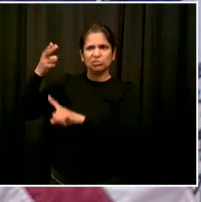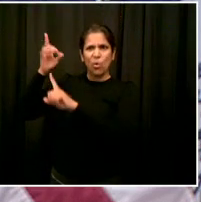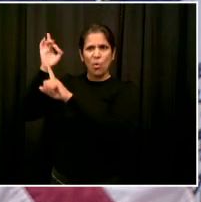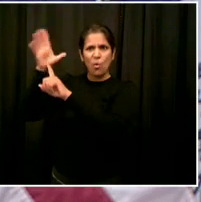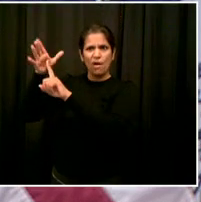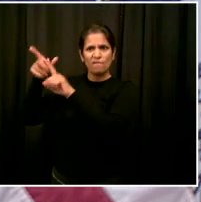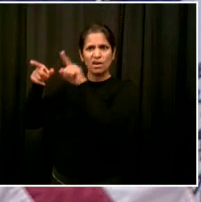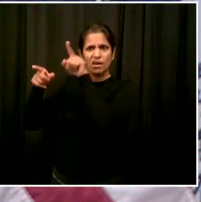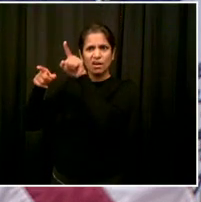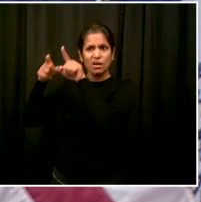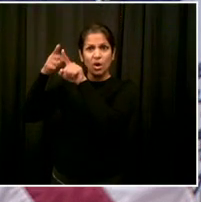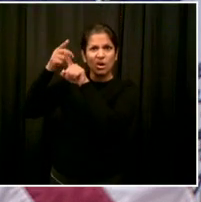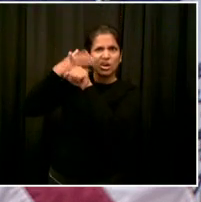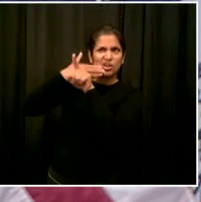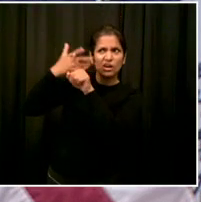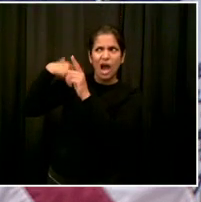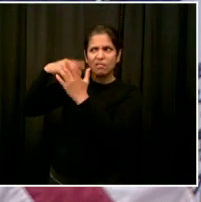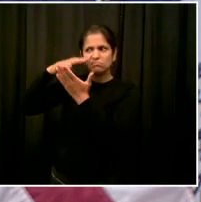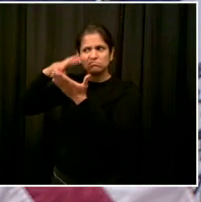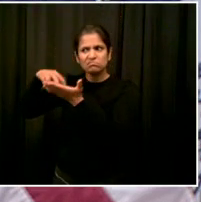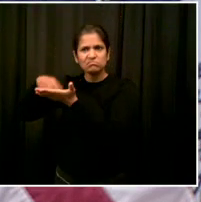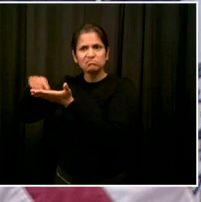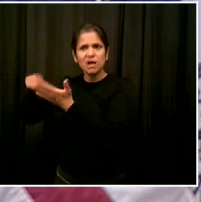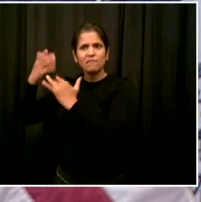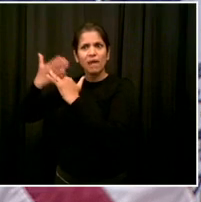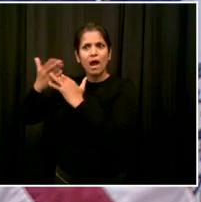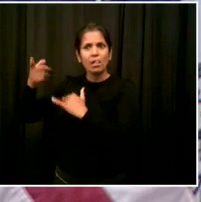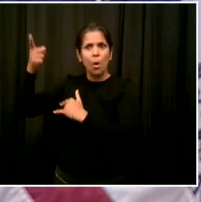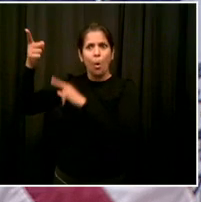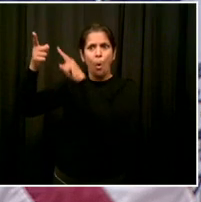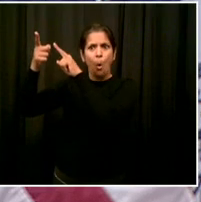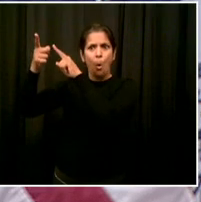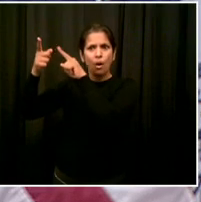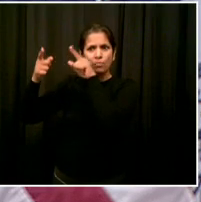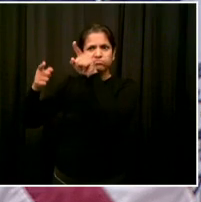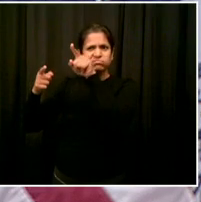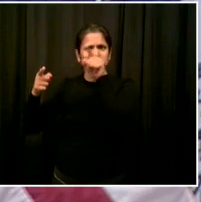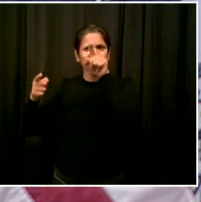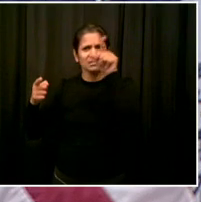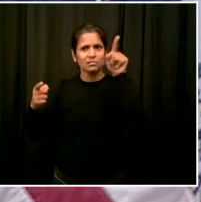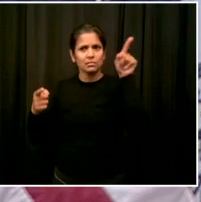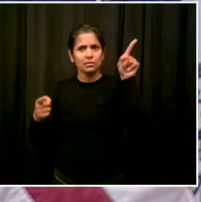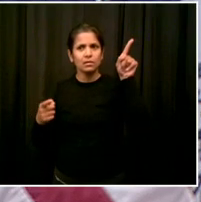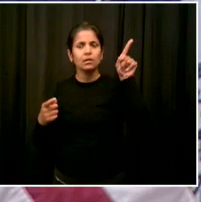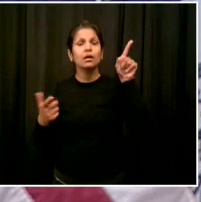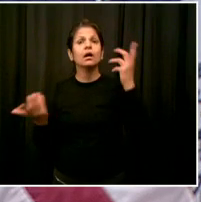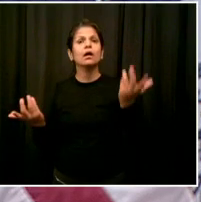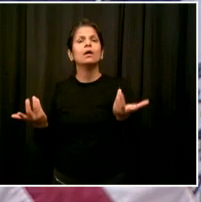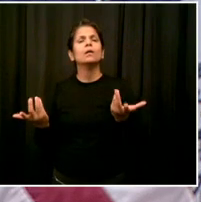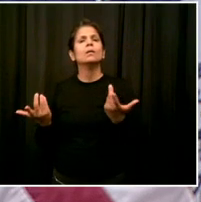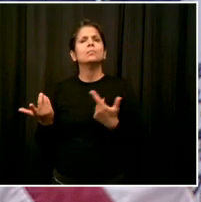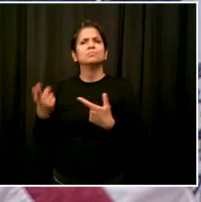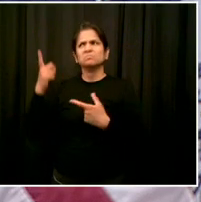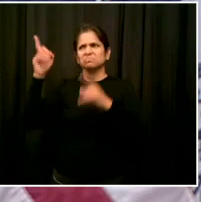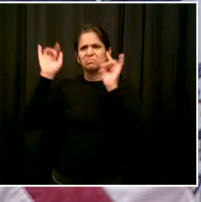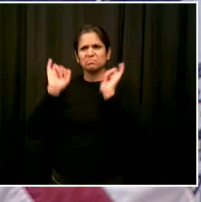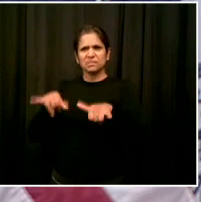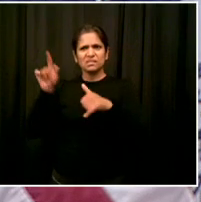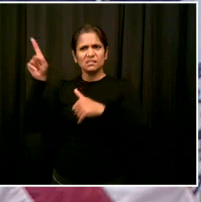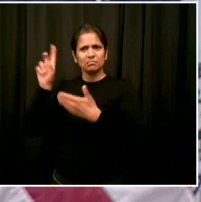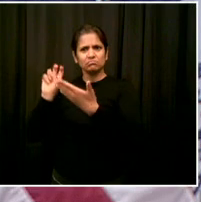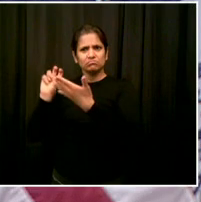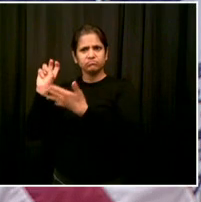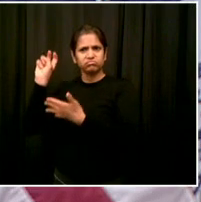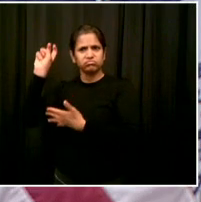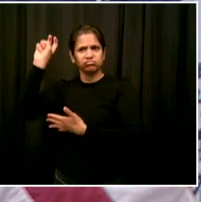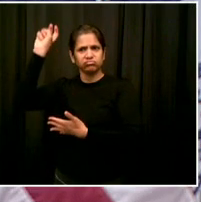spoken to people who say that that culture no longer exists at the NYPD. They'll concede that it once did, but it's no longer there.